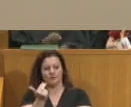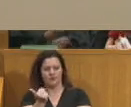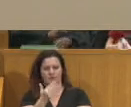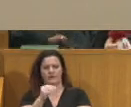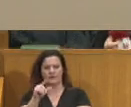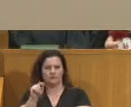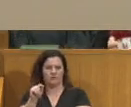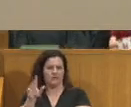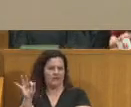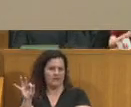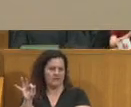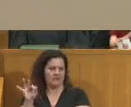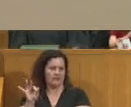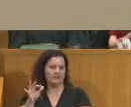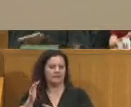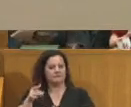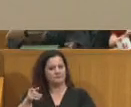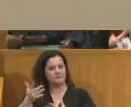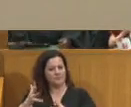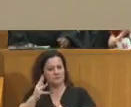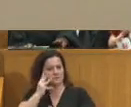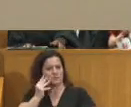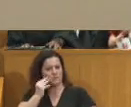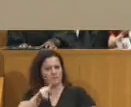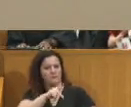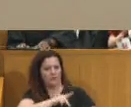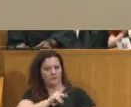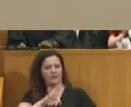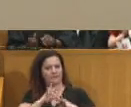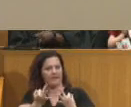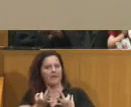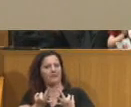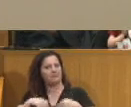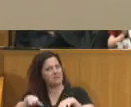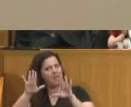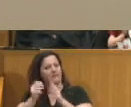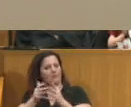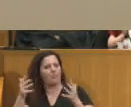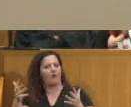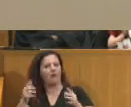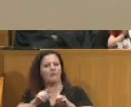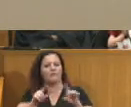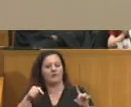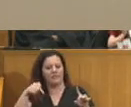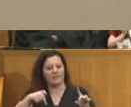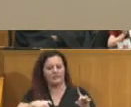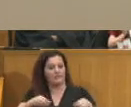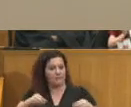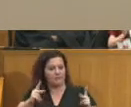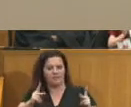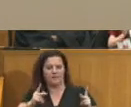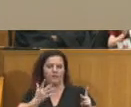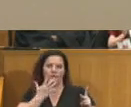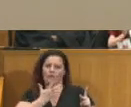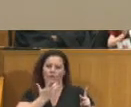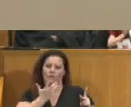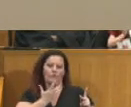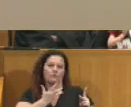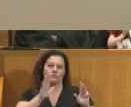Thank you. You want to say a few words on behalf of your husband and friend? Yes. Yes.